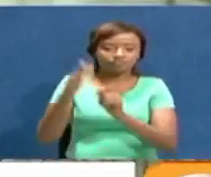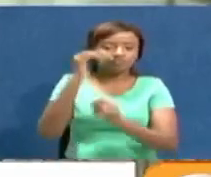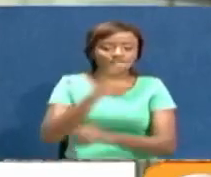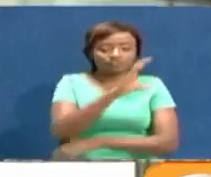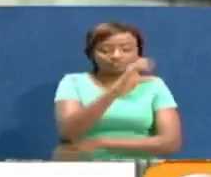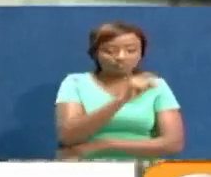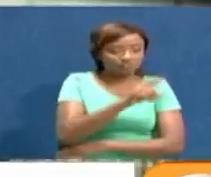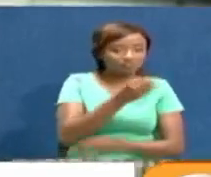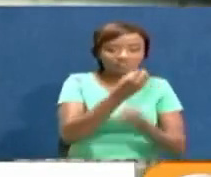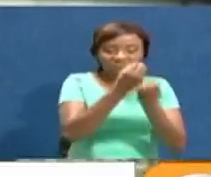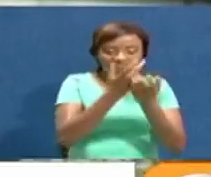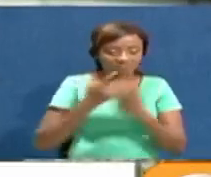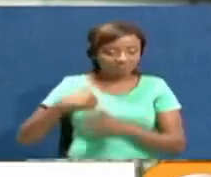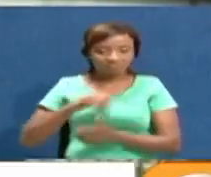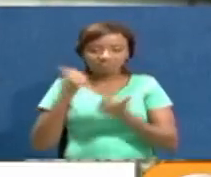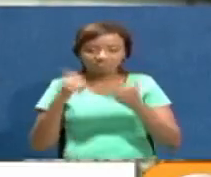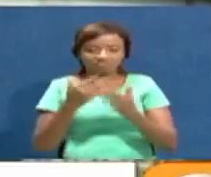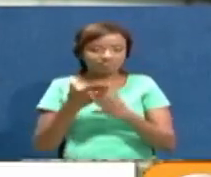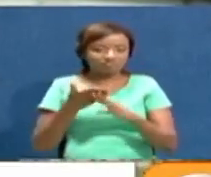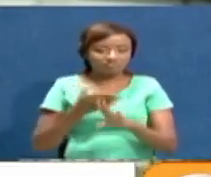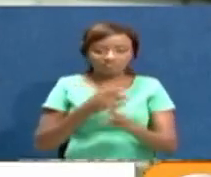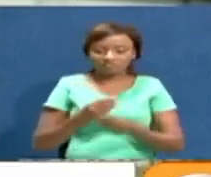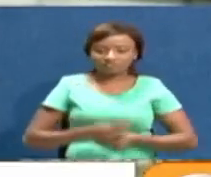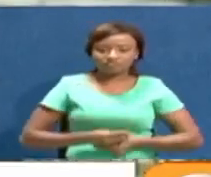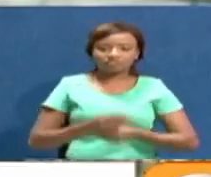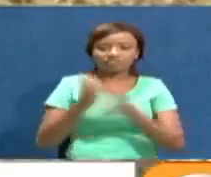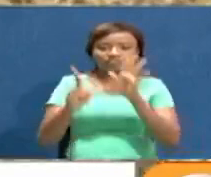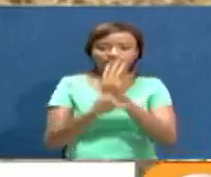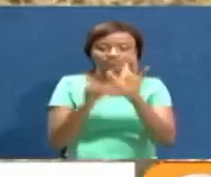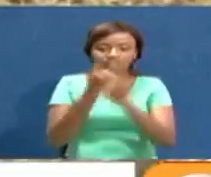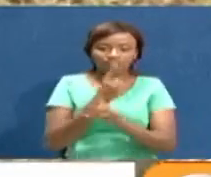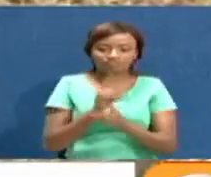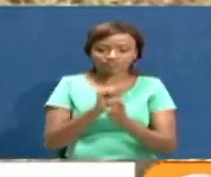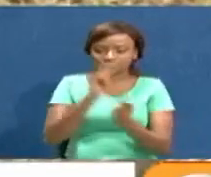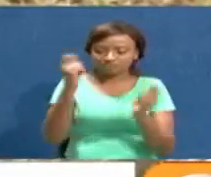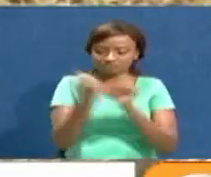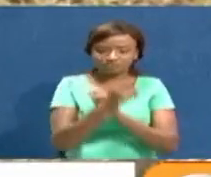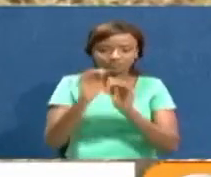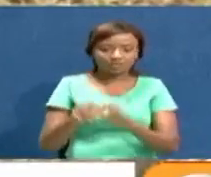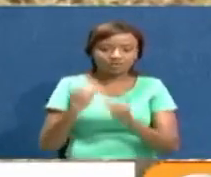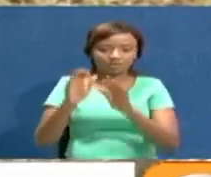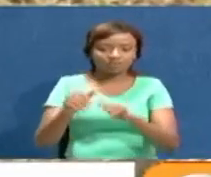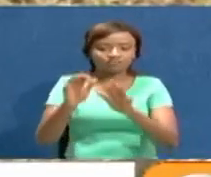them before unveiling a wide range of laws expected to revamp the agriculture sector.